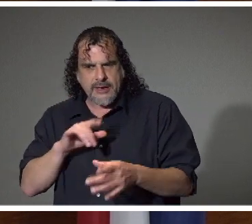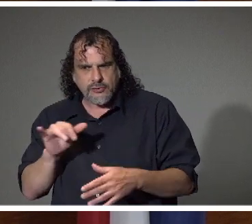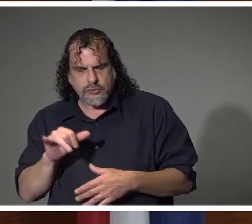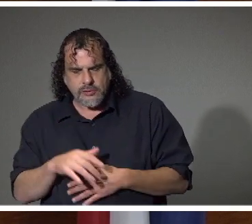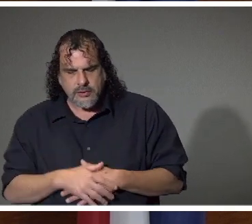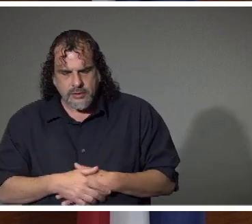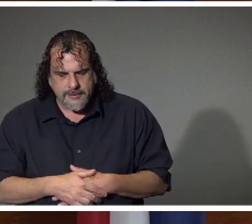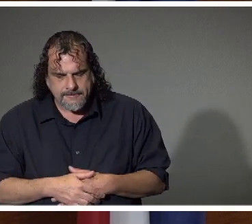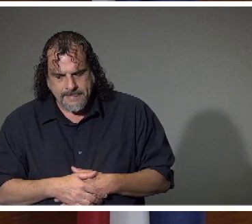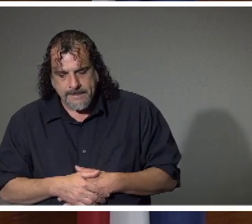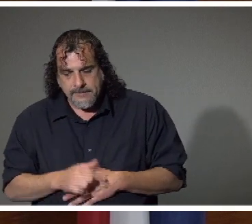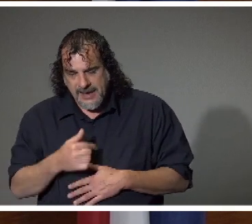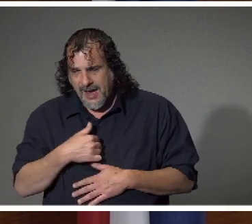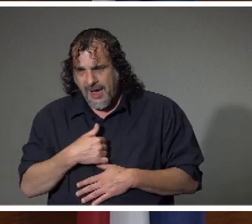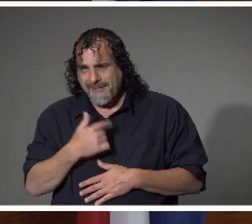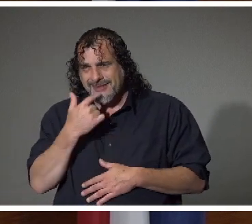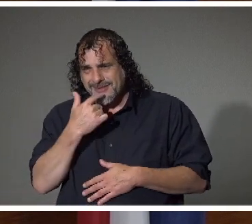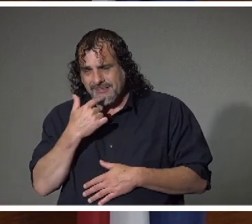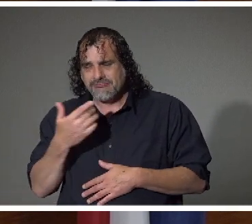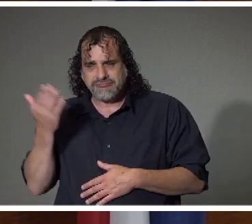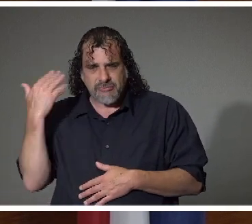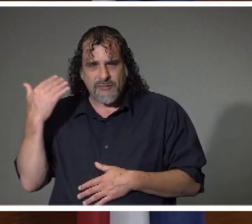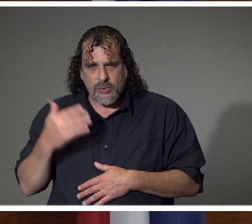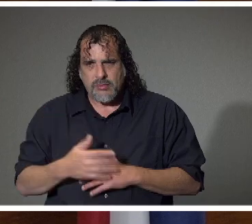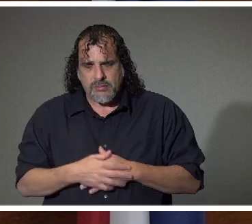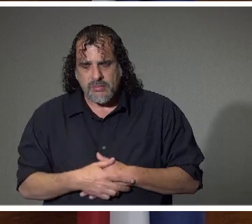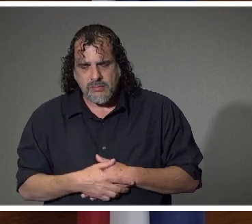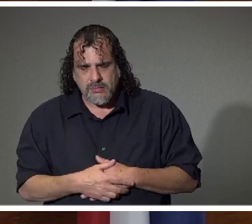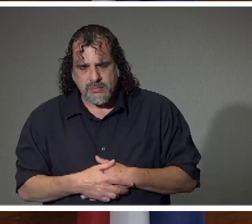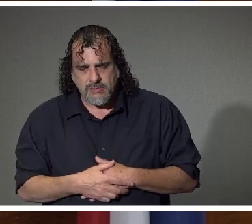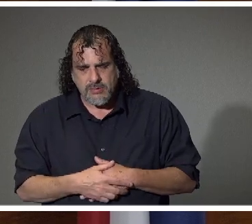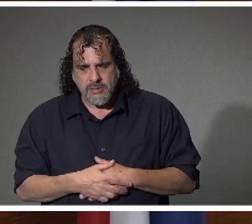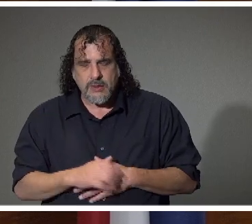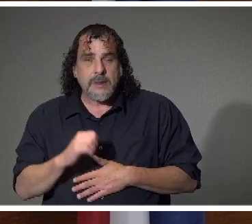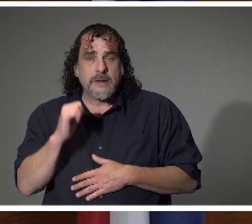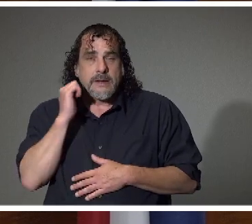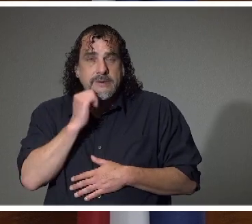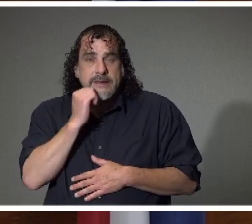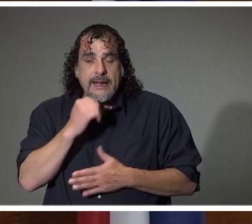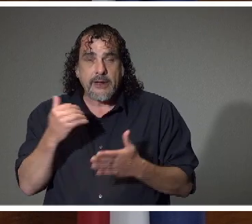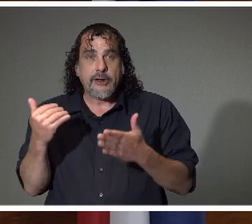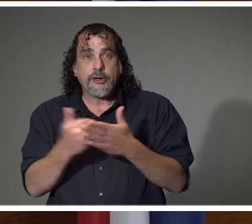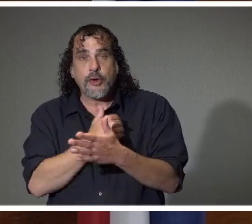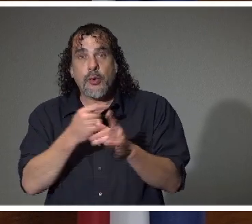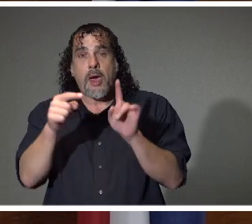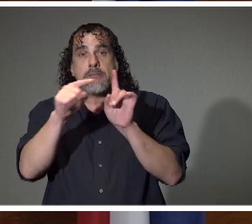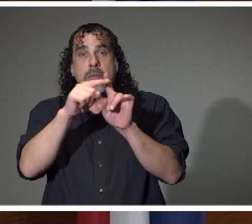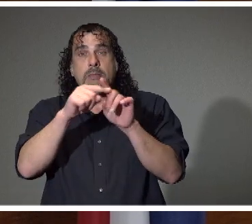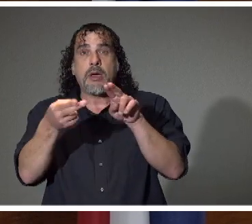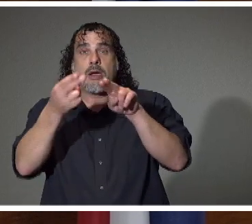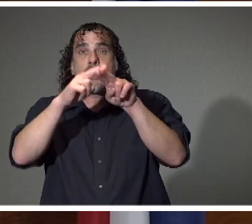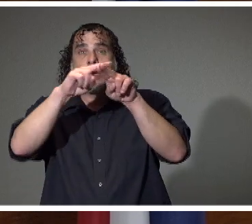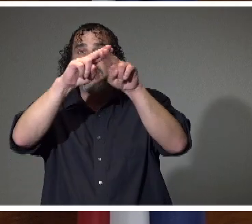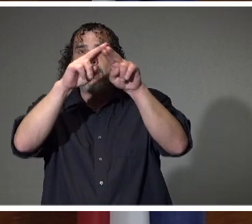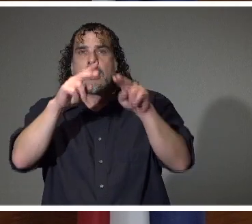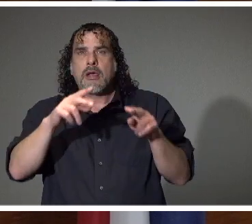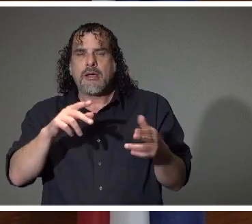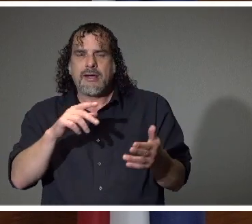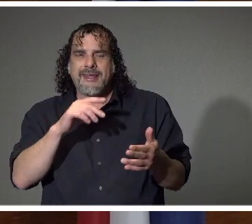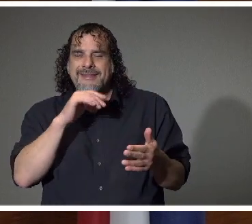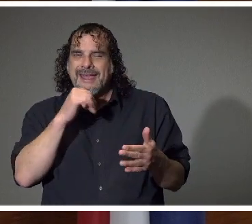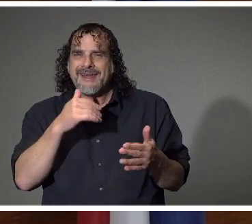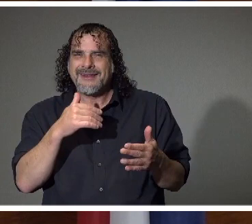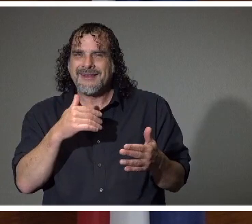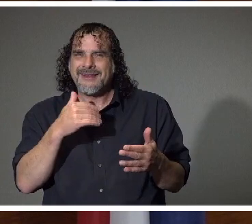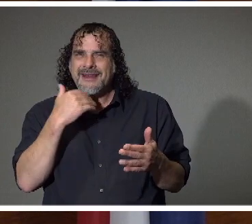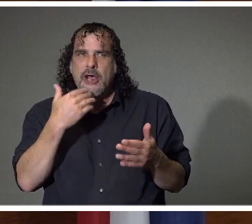well, but as you've heard me talk about, daily new cases is not a particularly good indicator